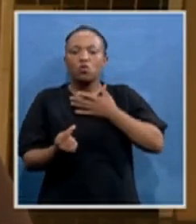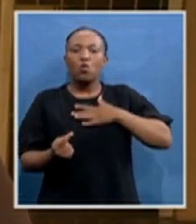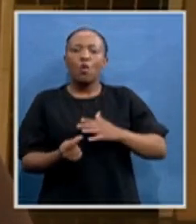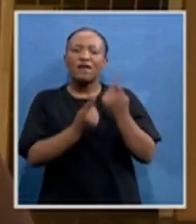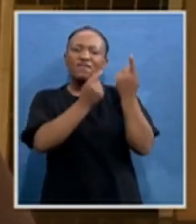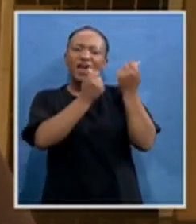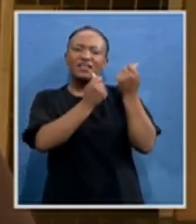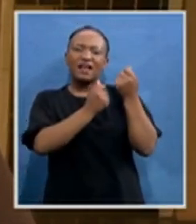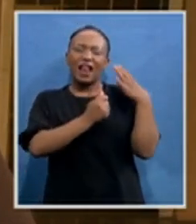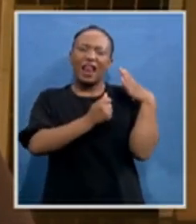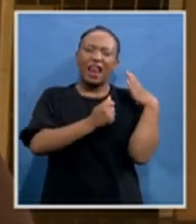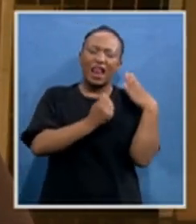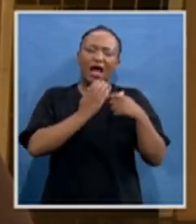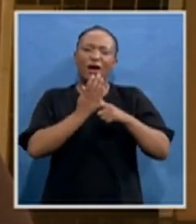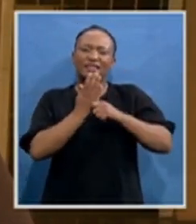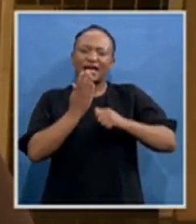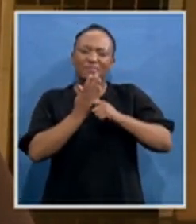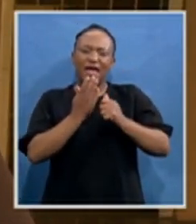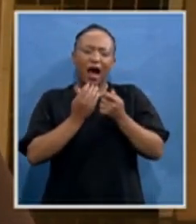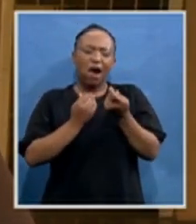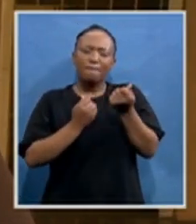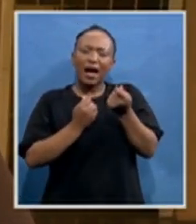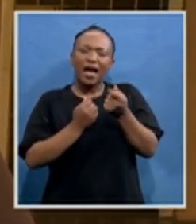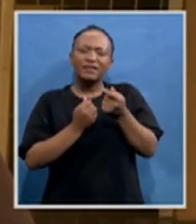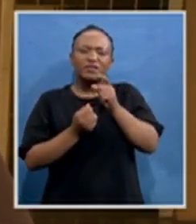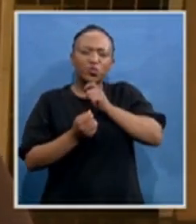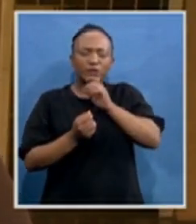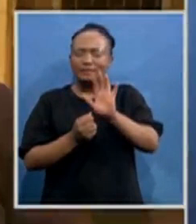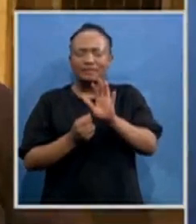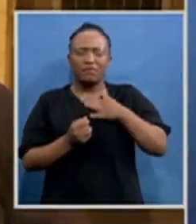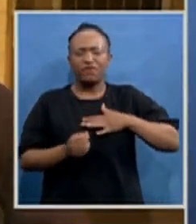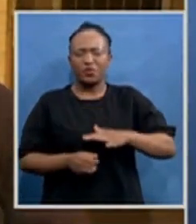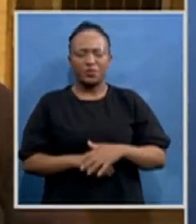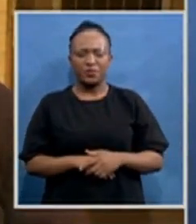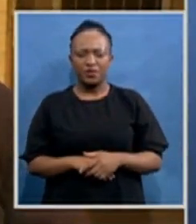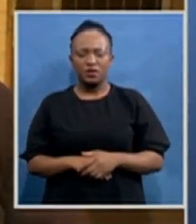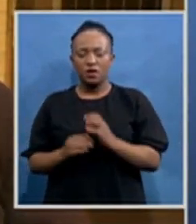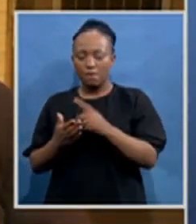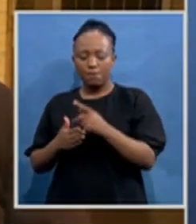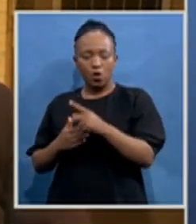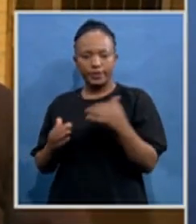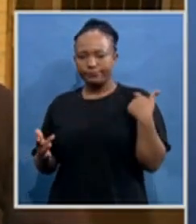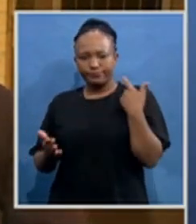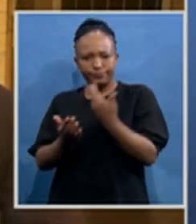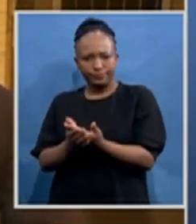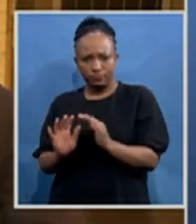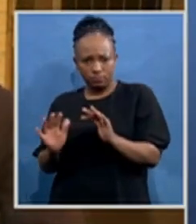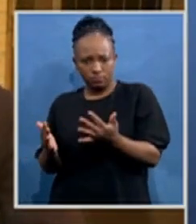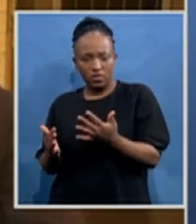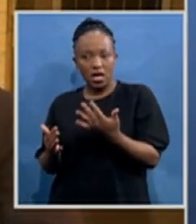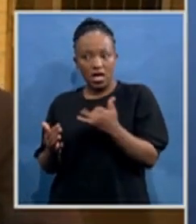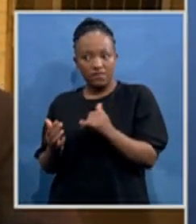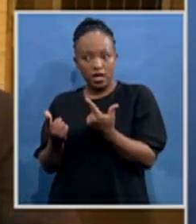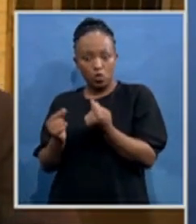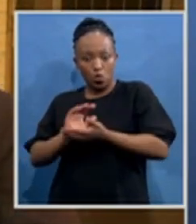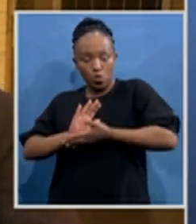Mariska, do we know how long this project has been in the making? Because if handled well, it could really make a big